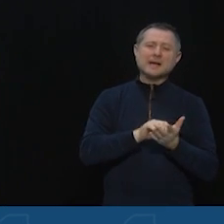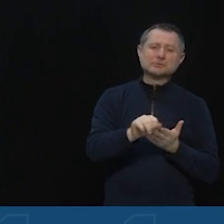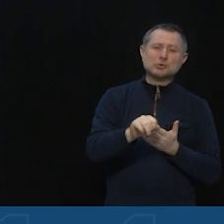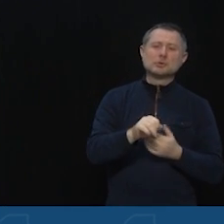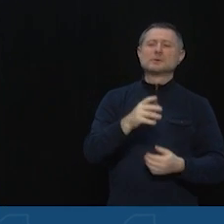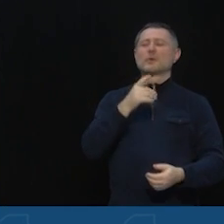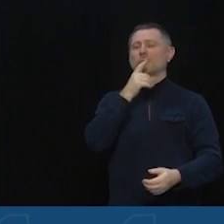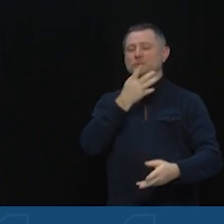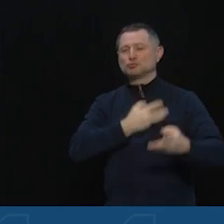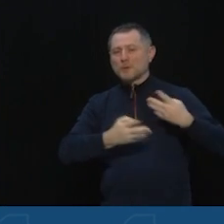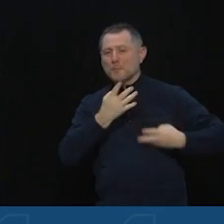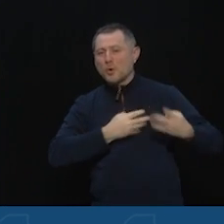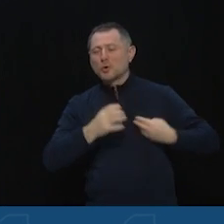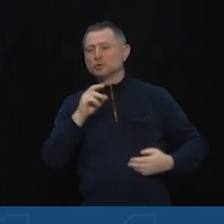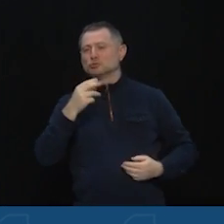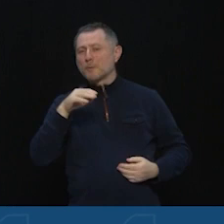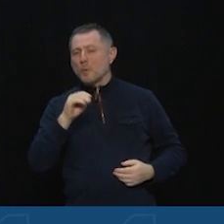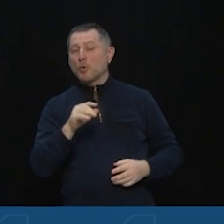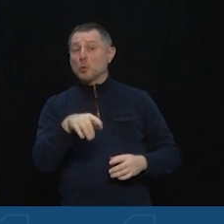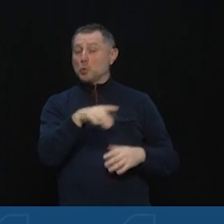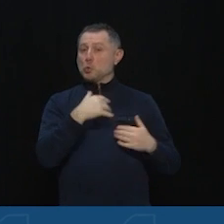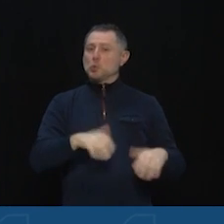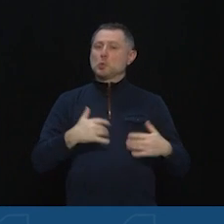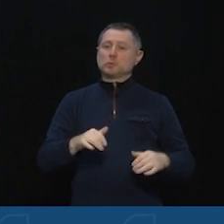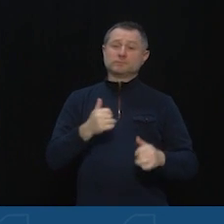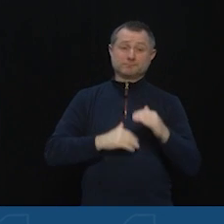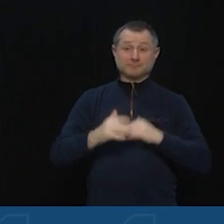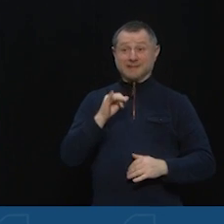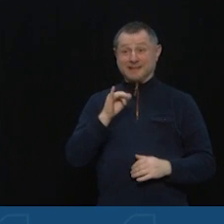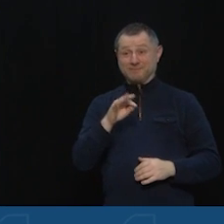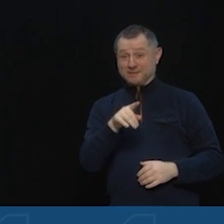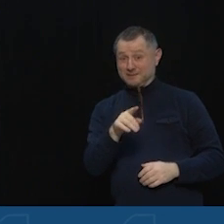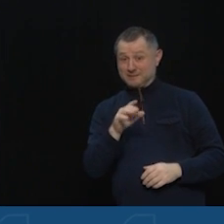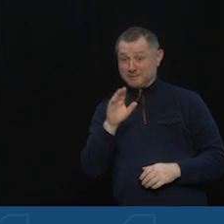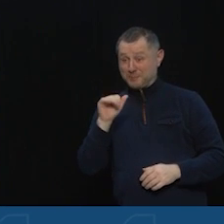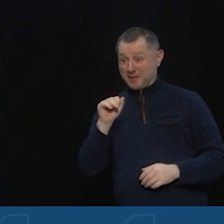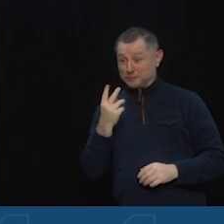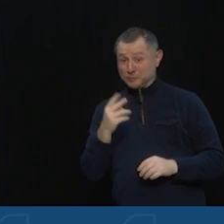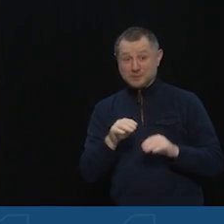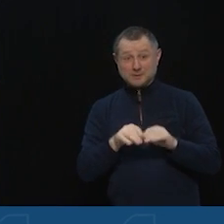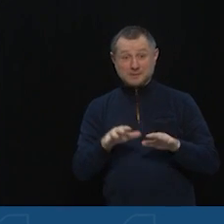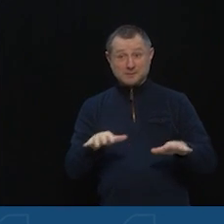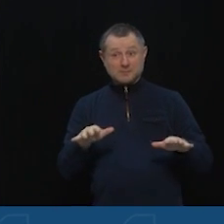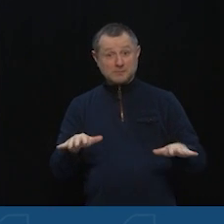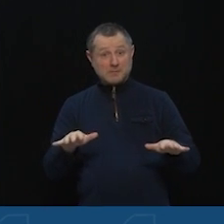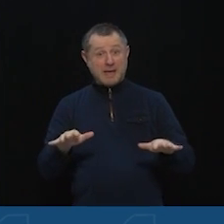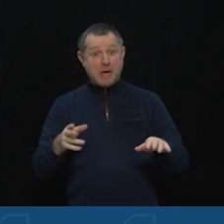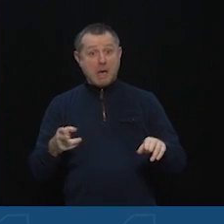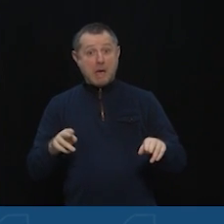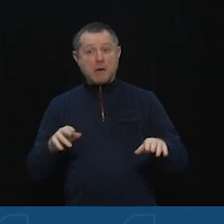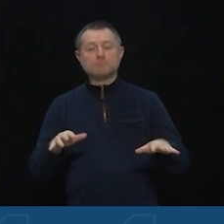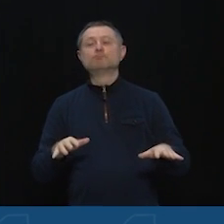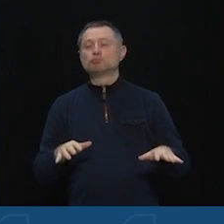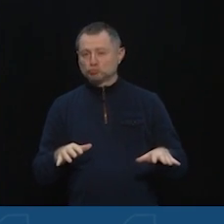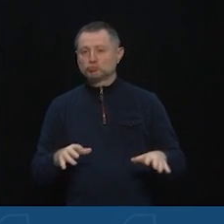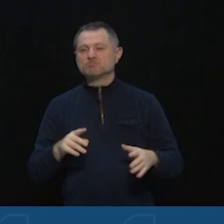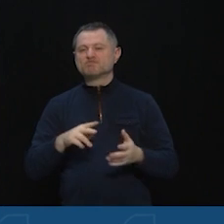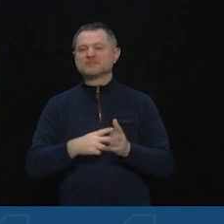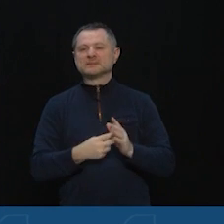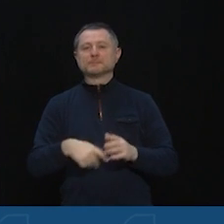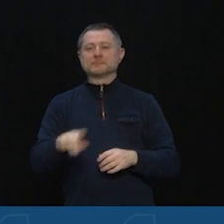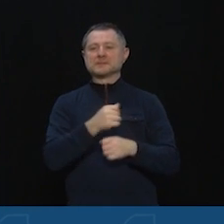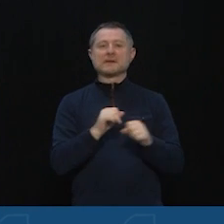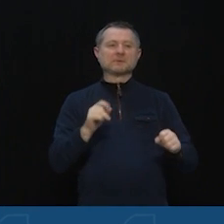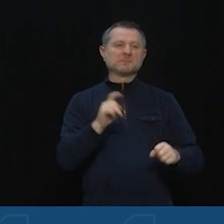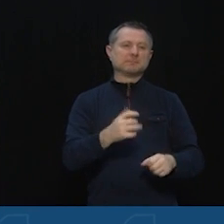vulnerable in the event that this variant starts to spread. And it does seem to be spreading faster than even Omicron based on what we're seeing